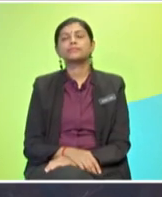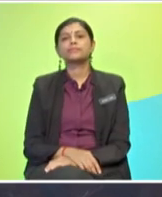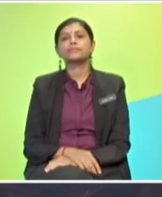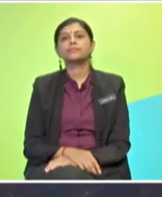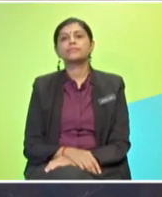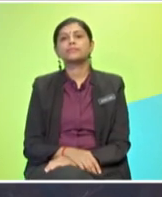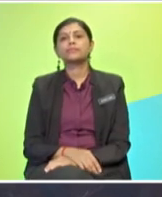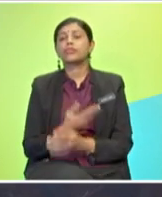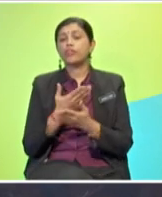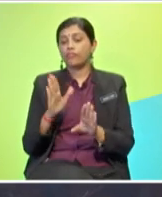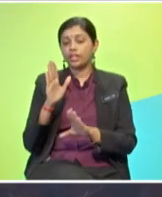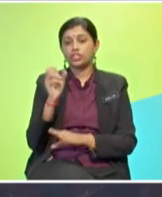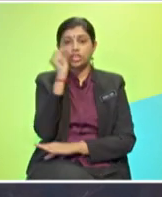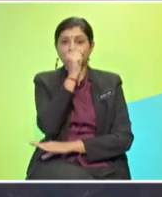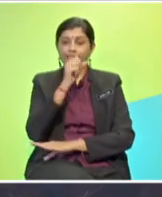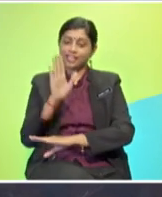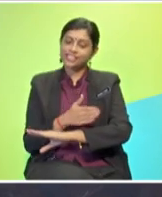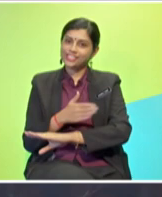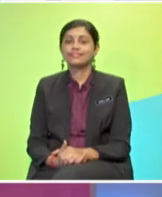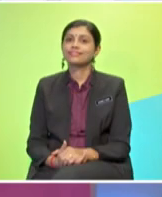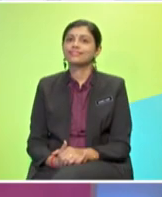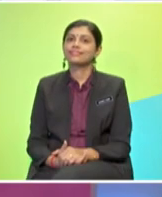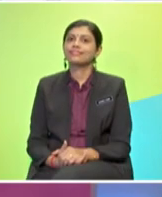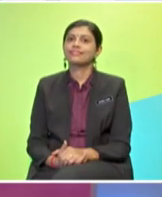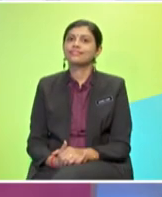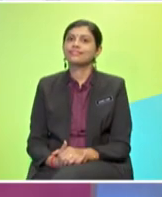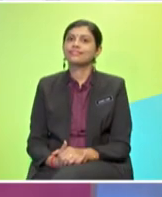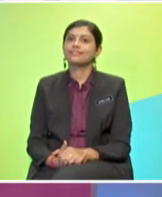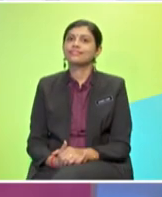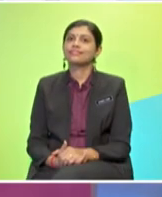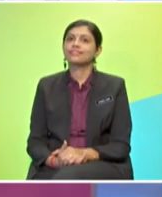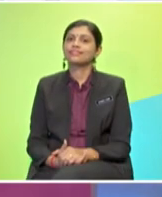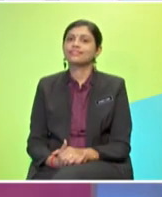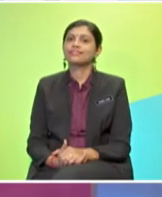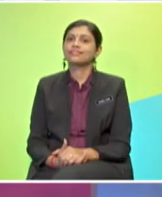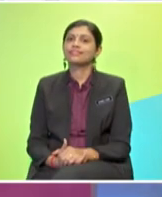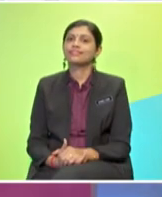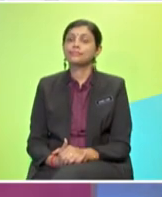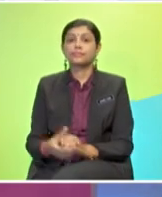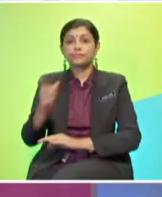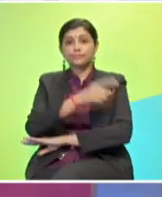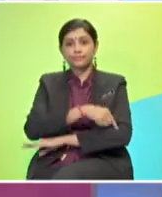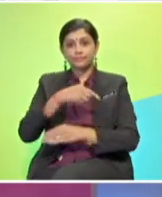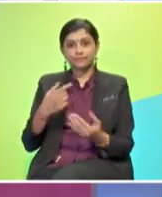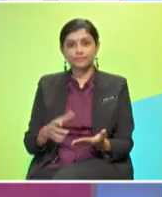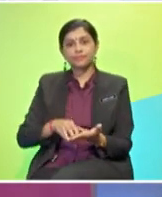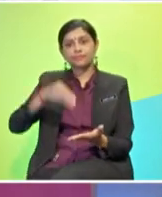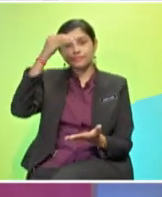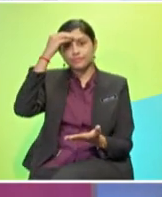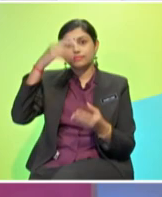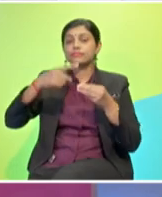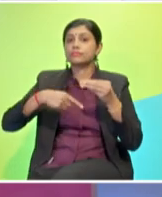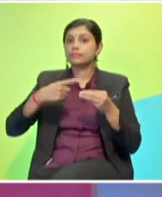it? Yes. Okay, Irfan, can I continue? Yeah. In this episode, we are going to learn